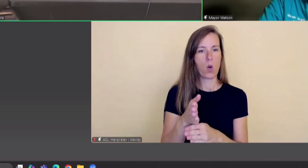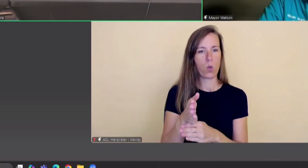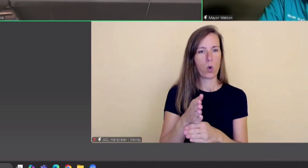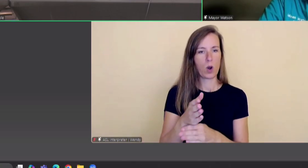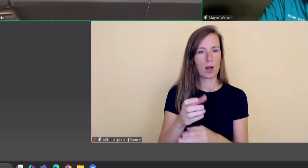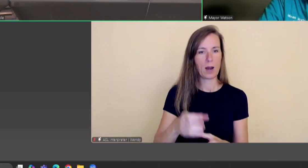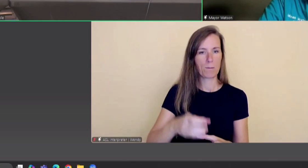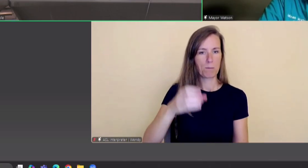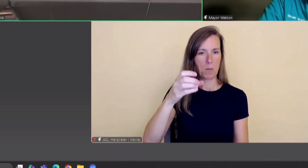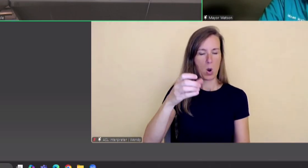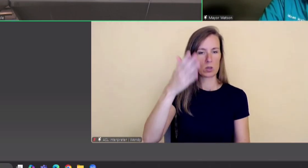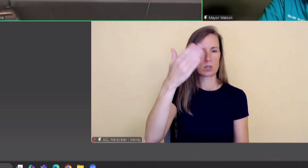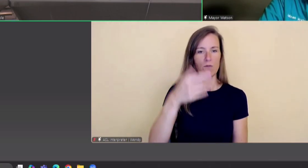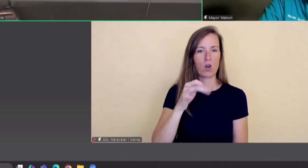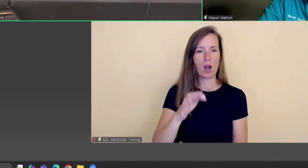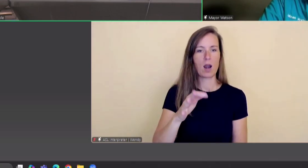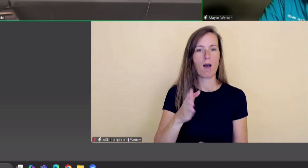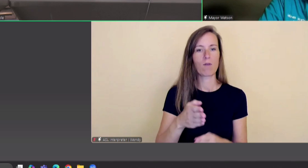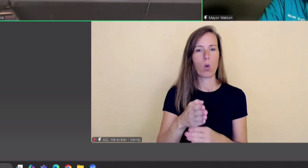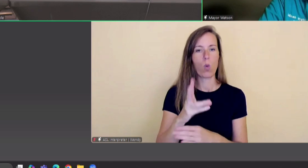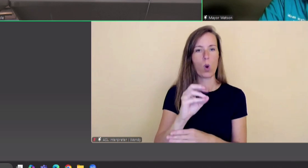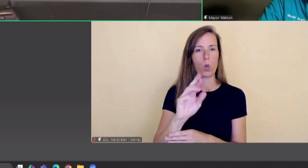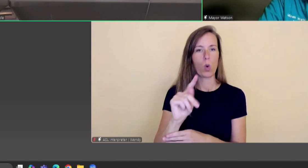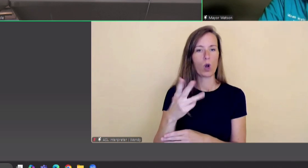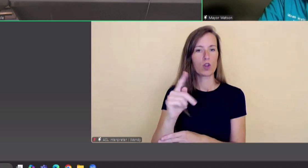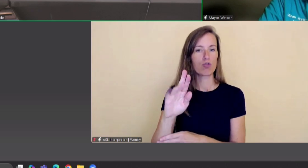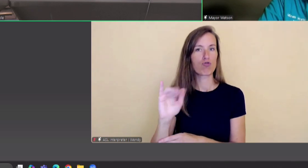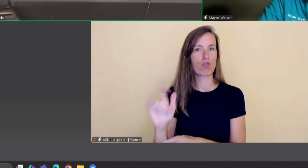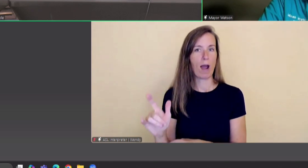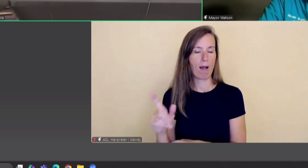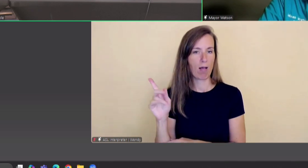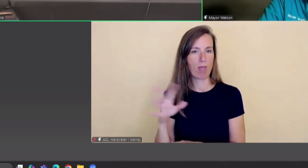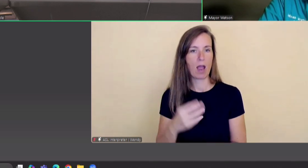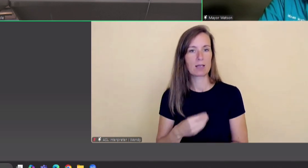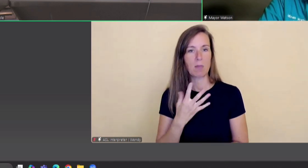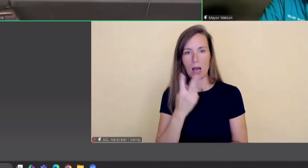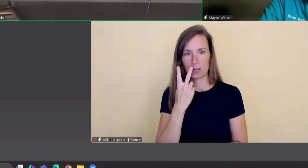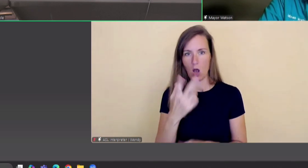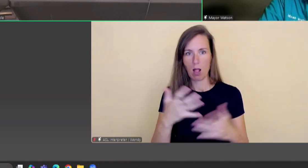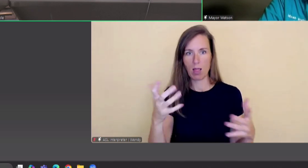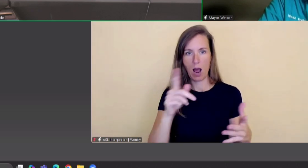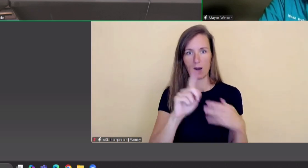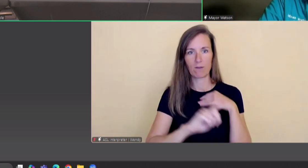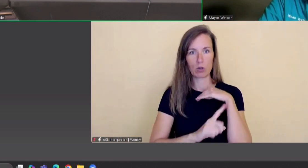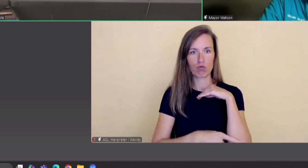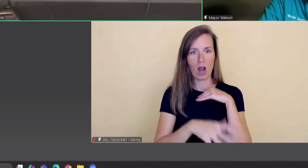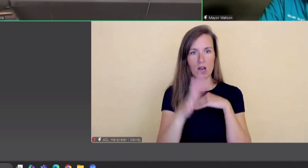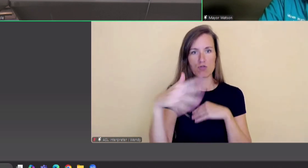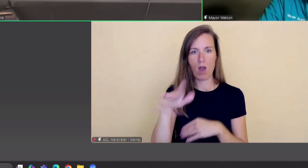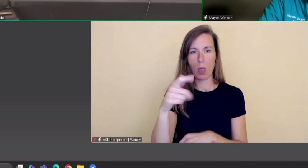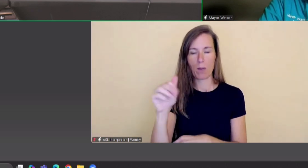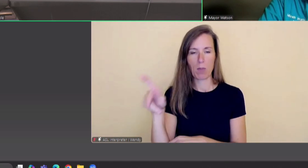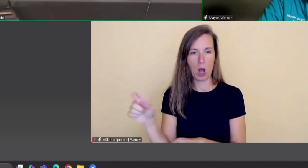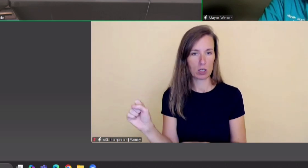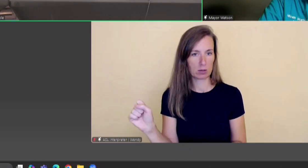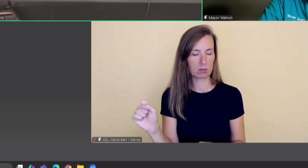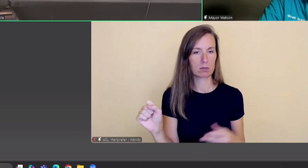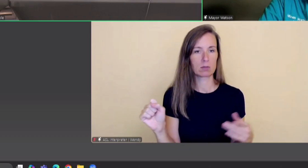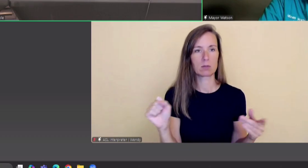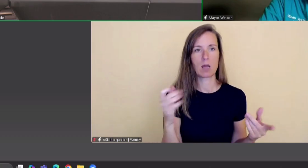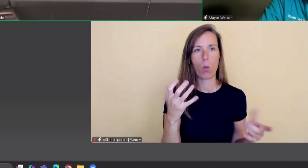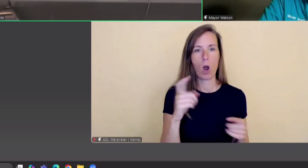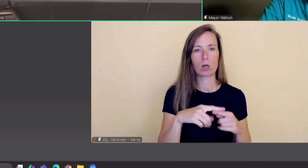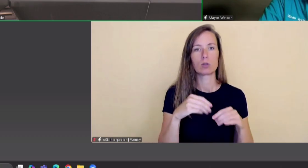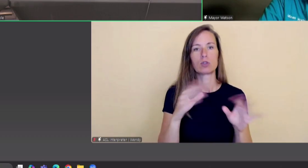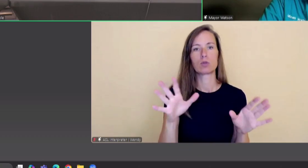seeing all the trash around the different parks and wanting to spread awareness about what that does to the environment.